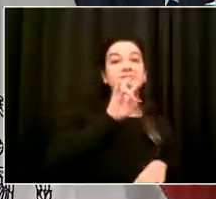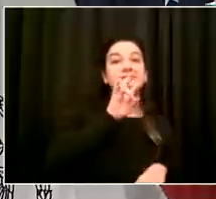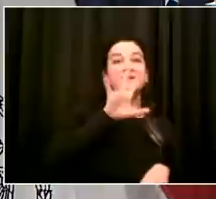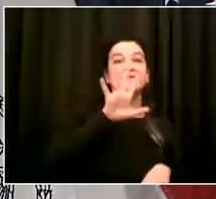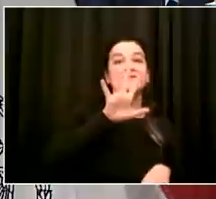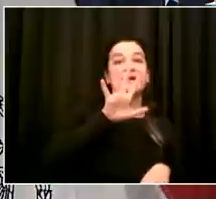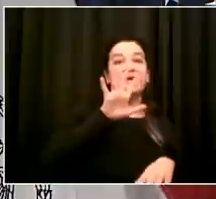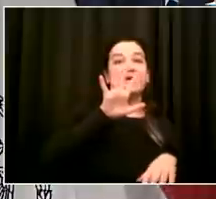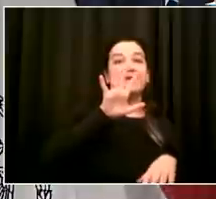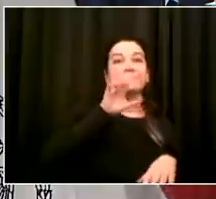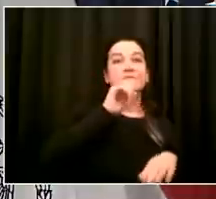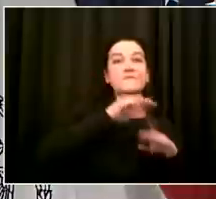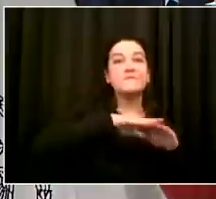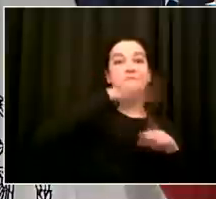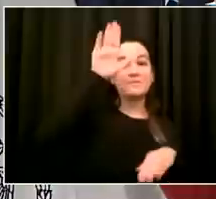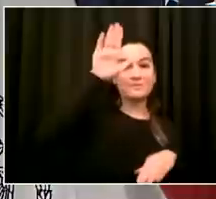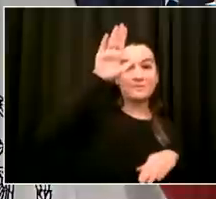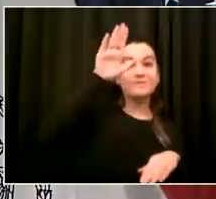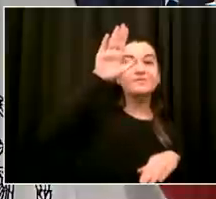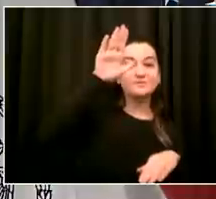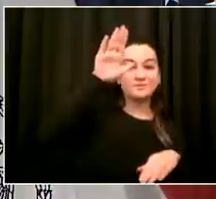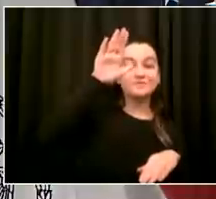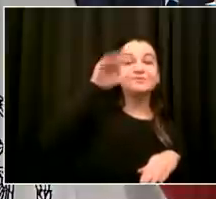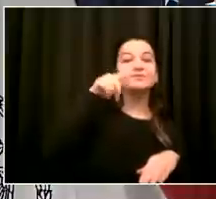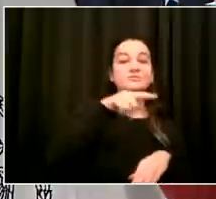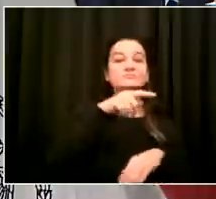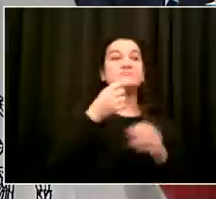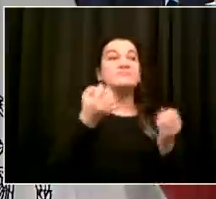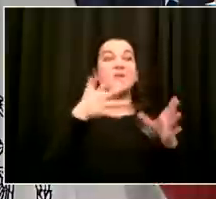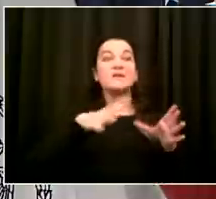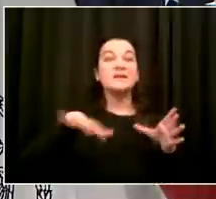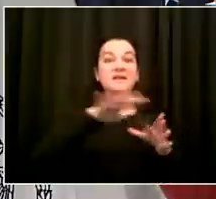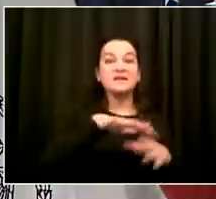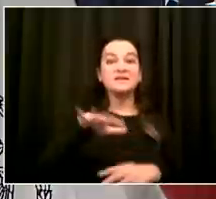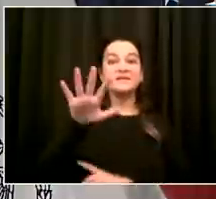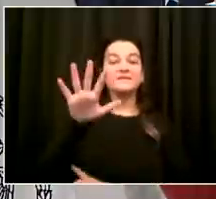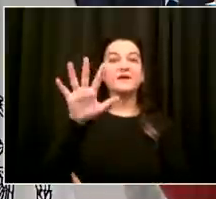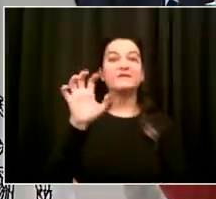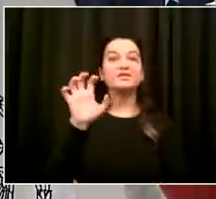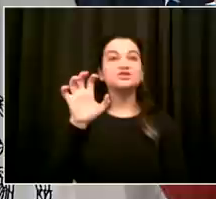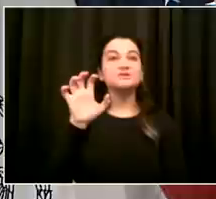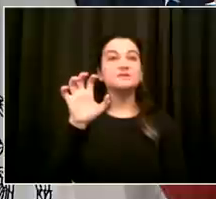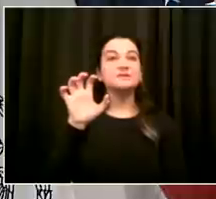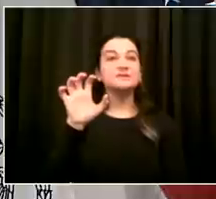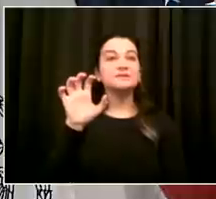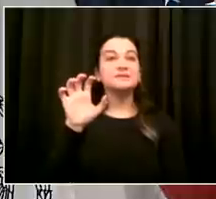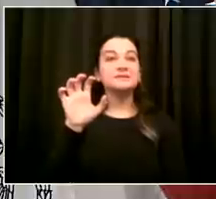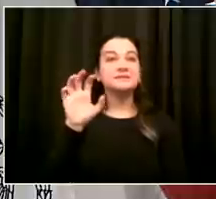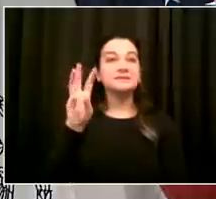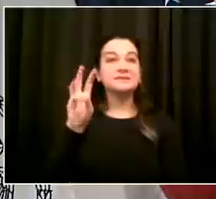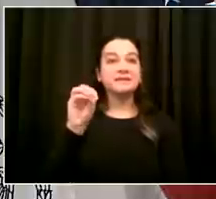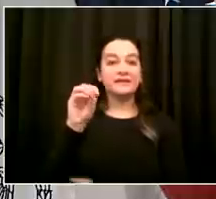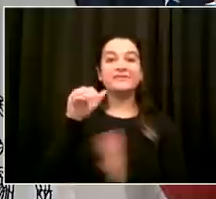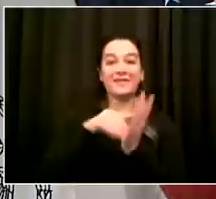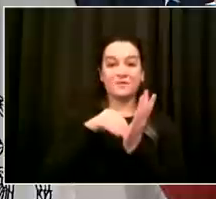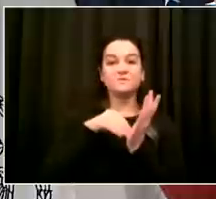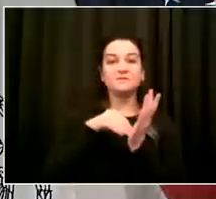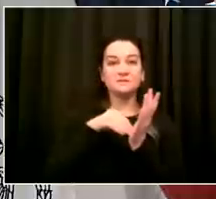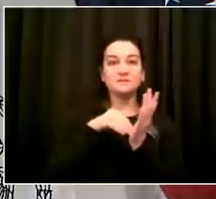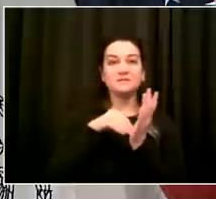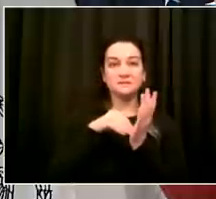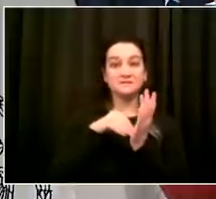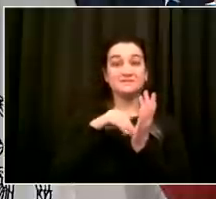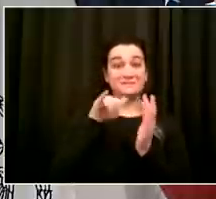560,000 people. And I truly believe the vast majority are going to want this vaccine. So we have a lot to do. We're going to be